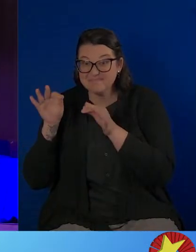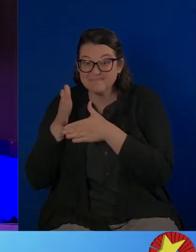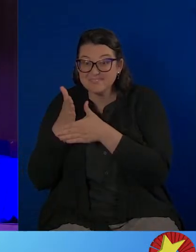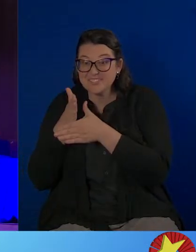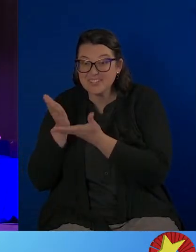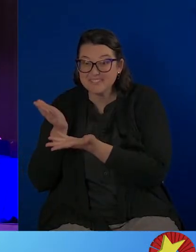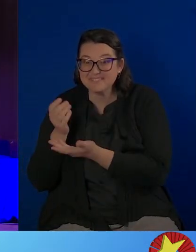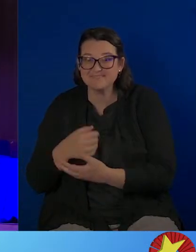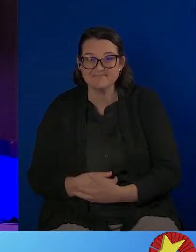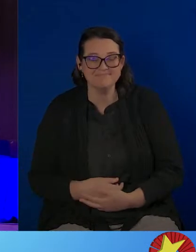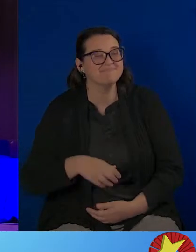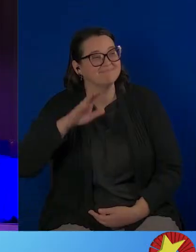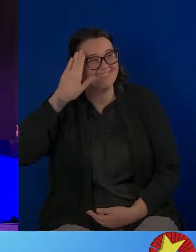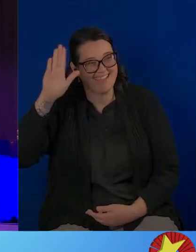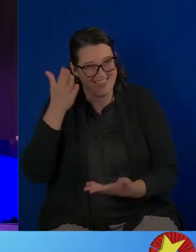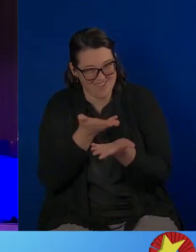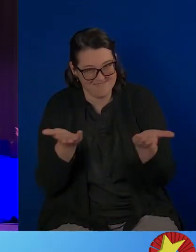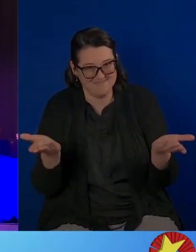Hello, everyone.